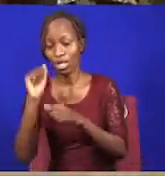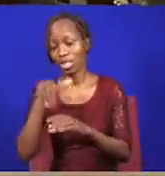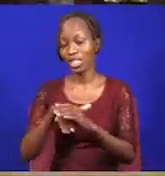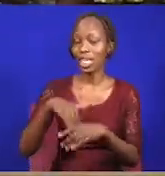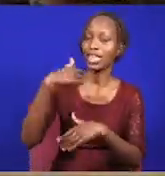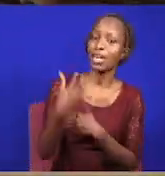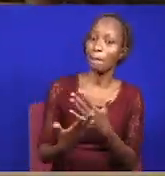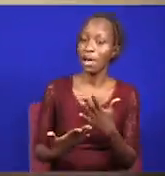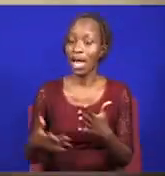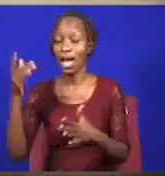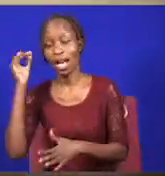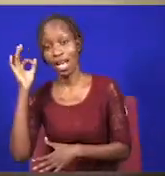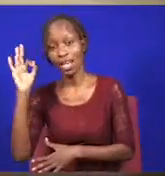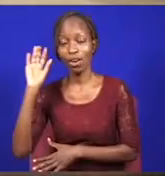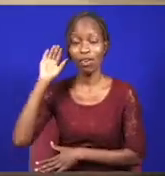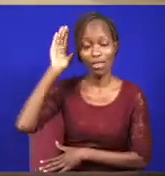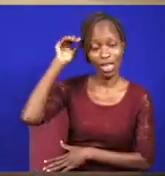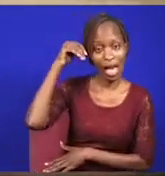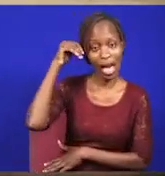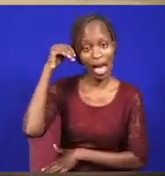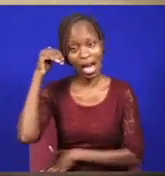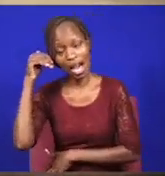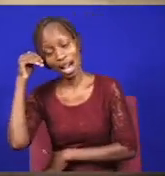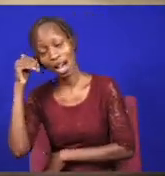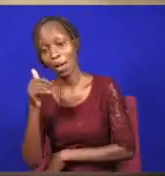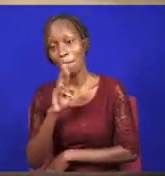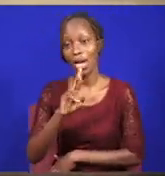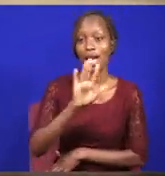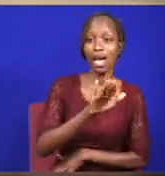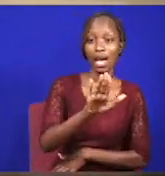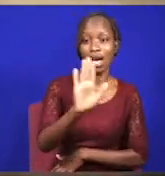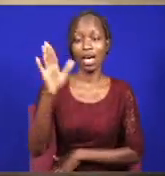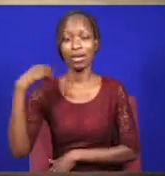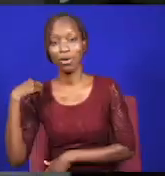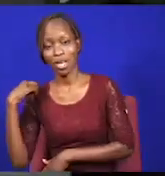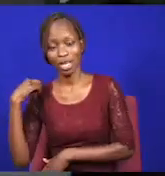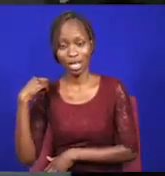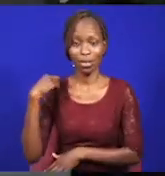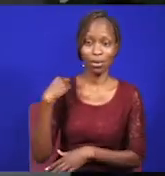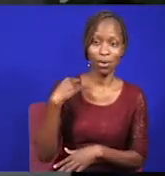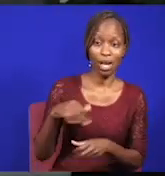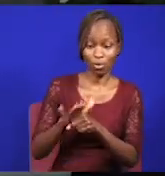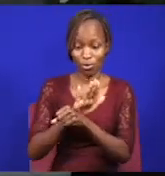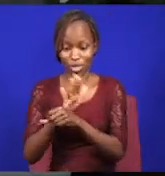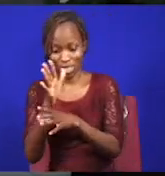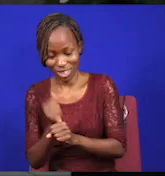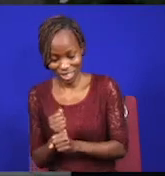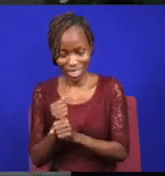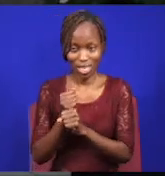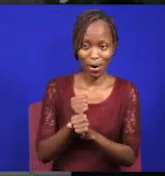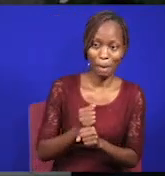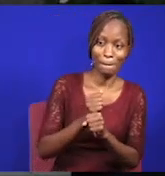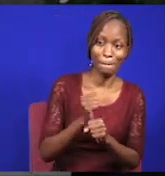the blood of the Lamb? Are you fully trusting in